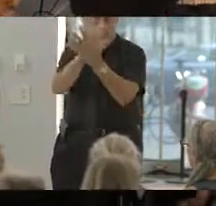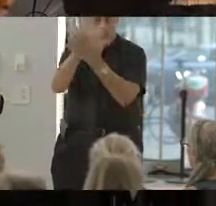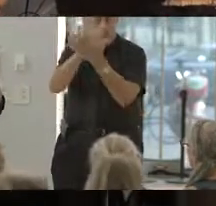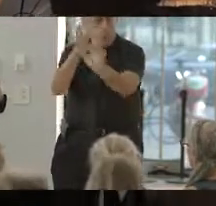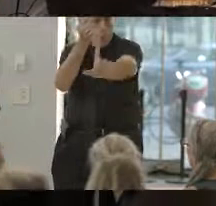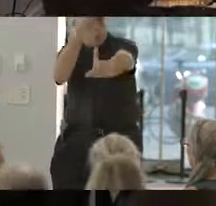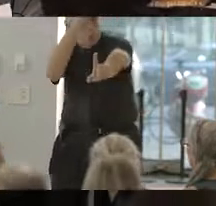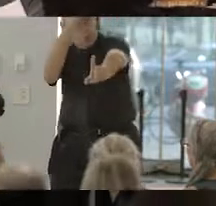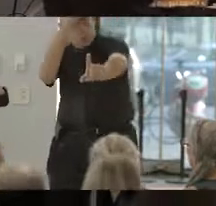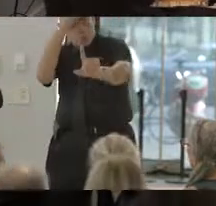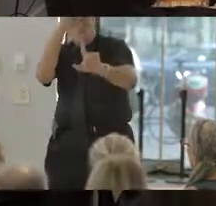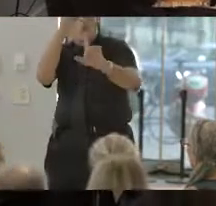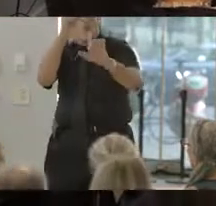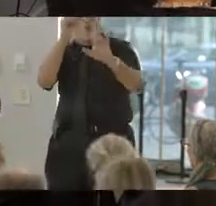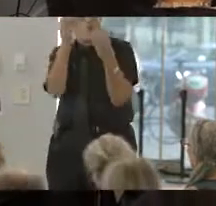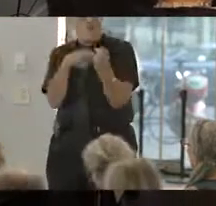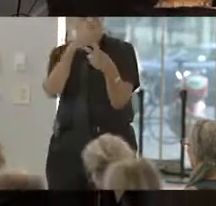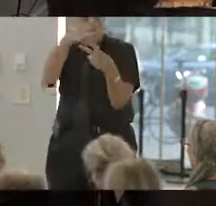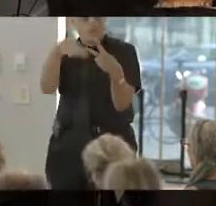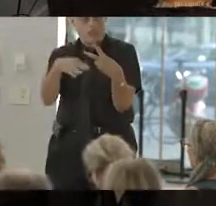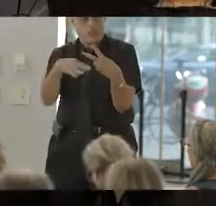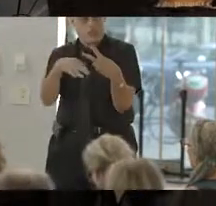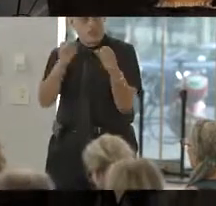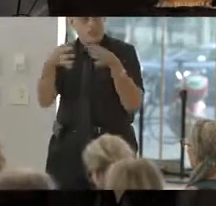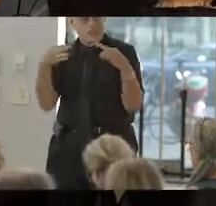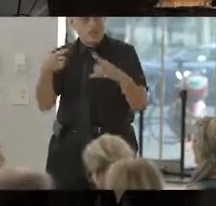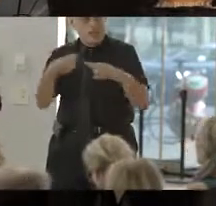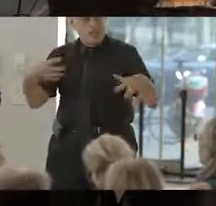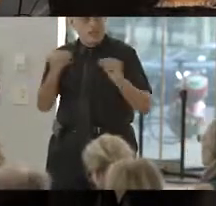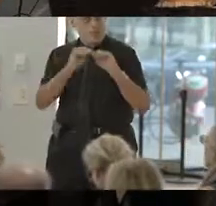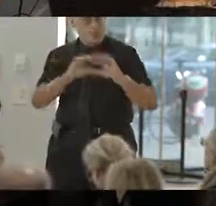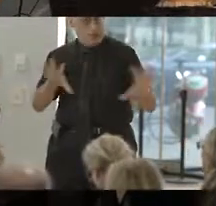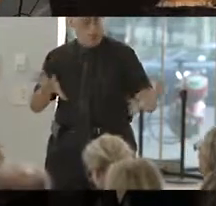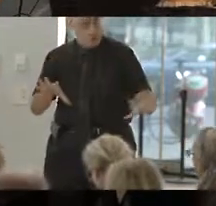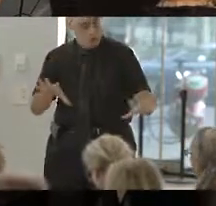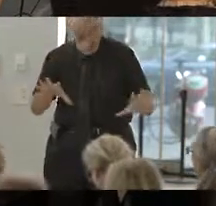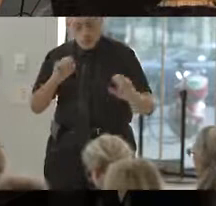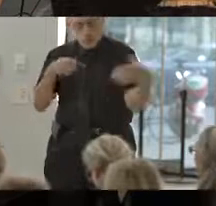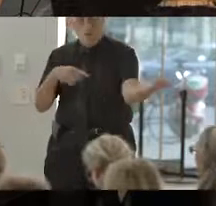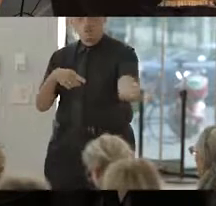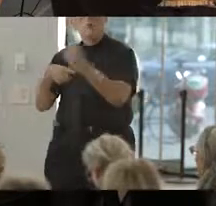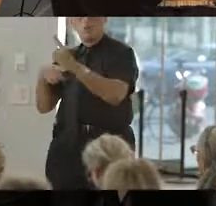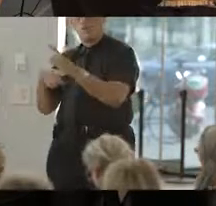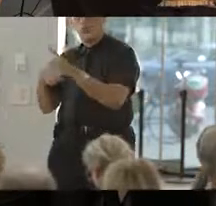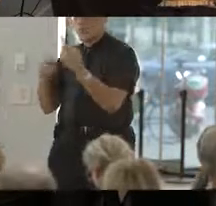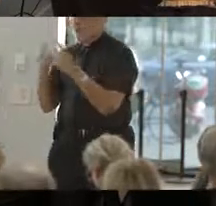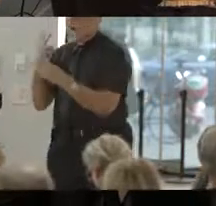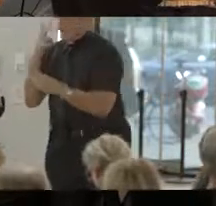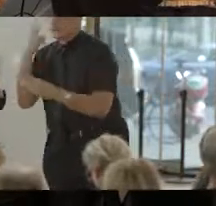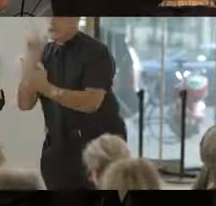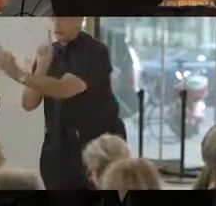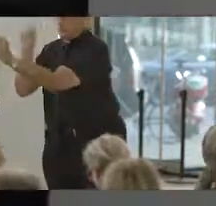clear, you got two options. We'll try to explain it as best we can. You can walk up and get closer if that will